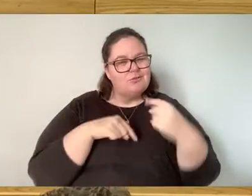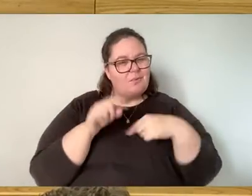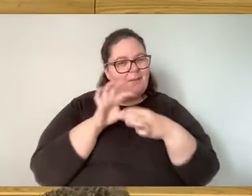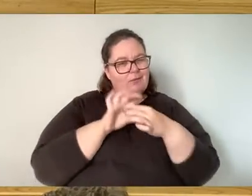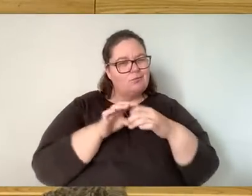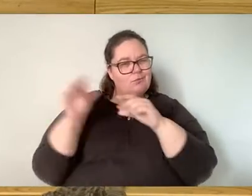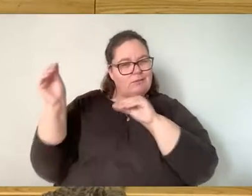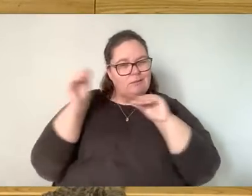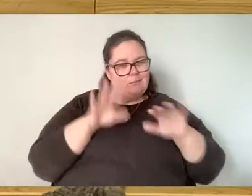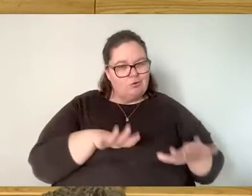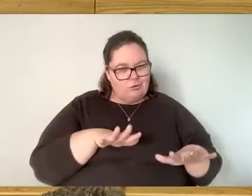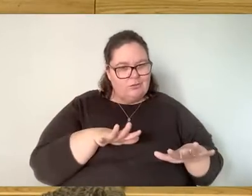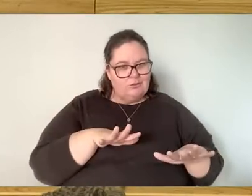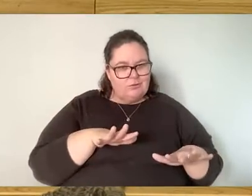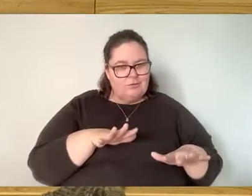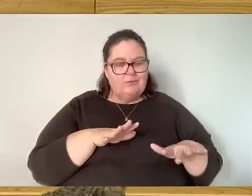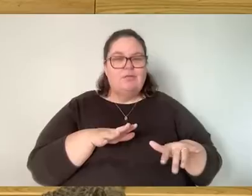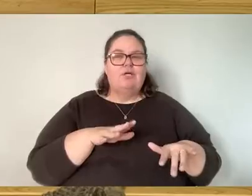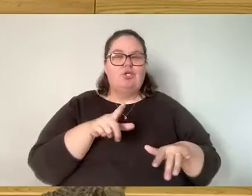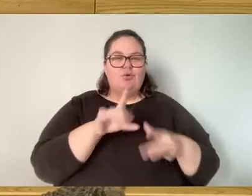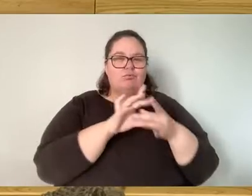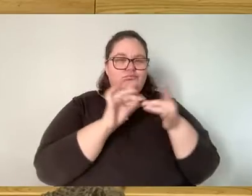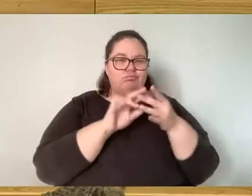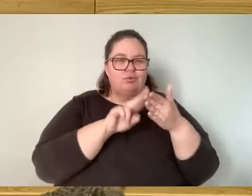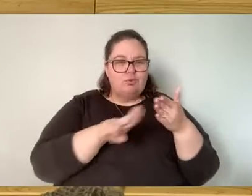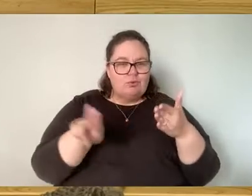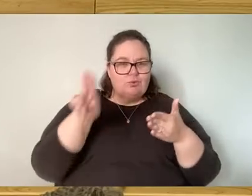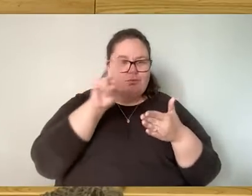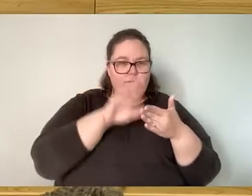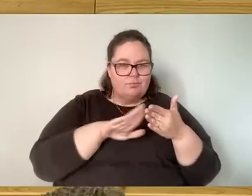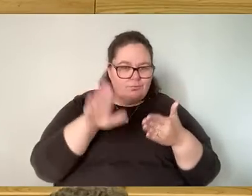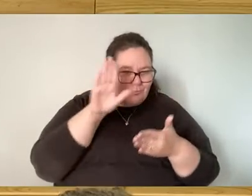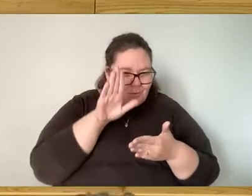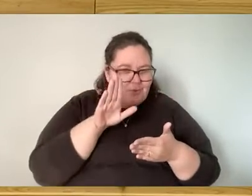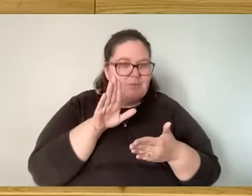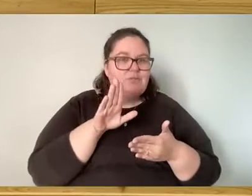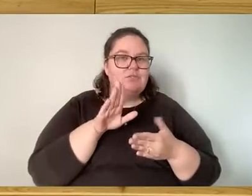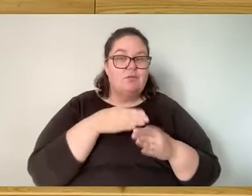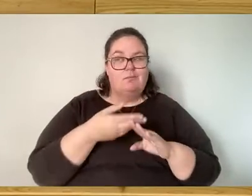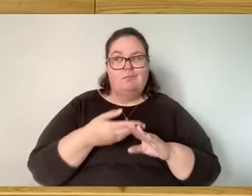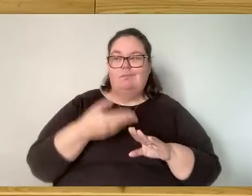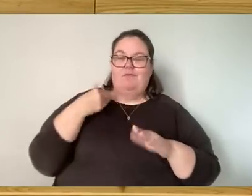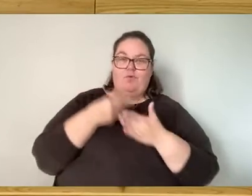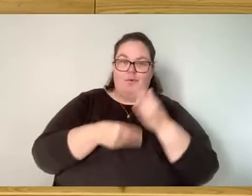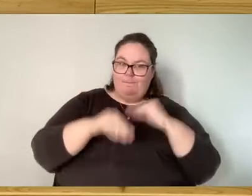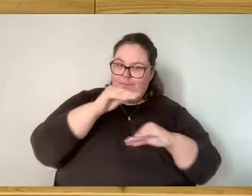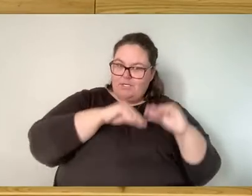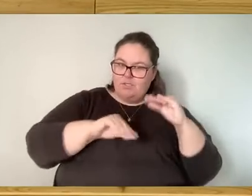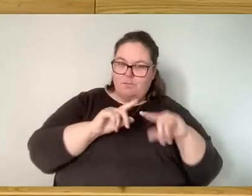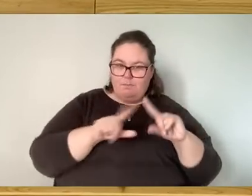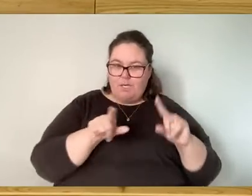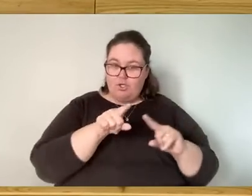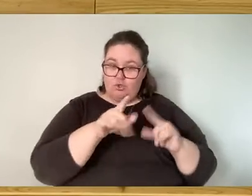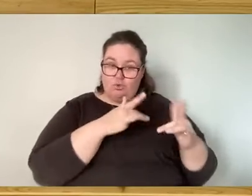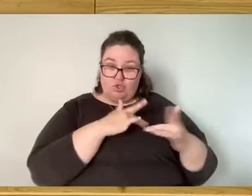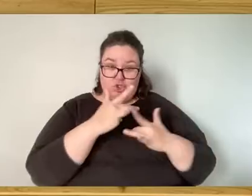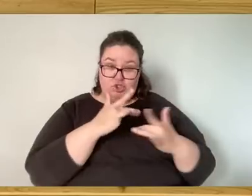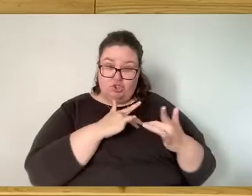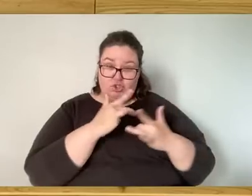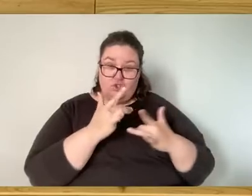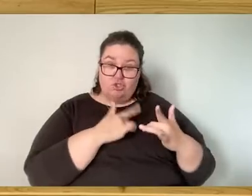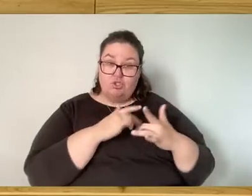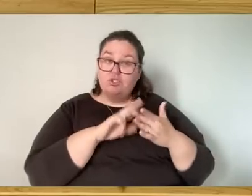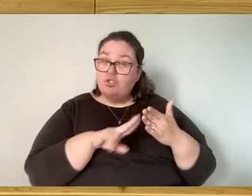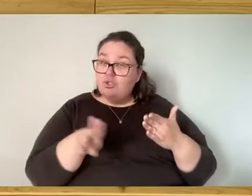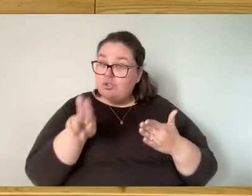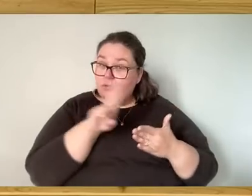you mentioned universities, and that's been a focus even before this budget. Are you specifically concerned about universities, how